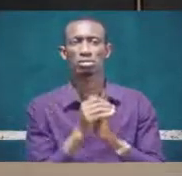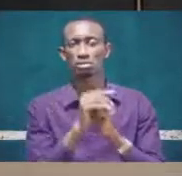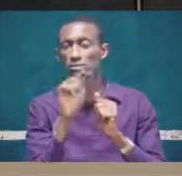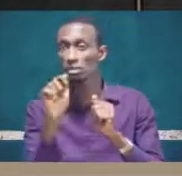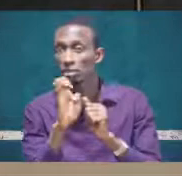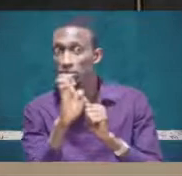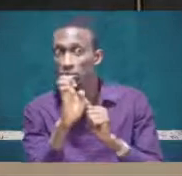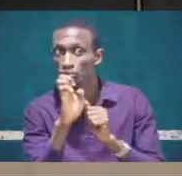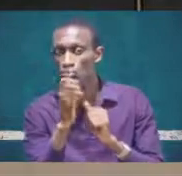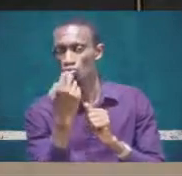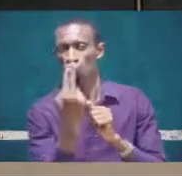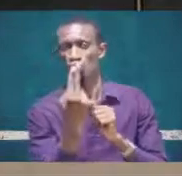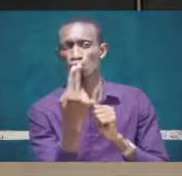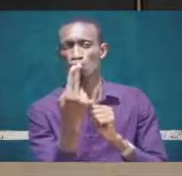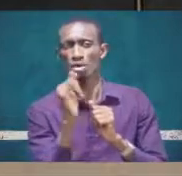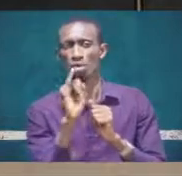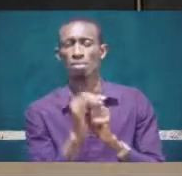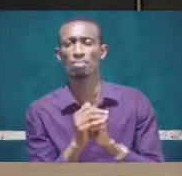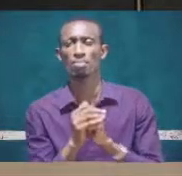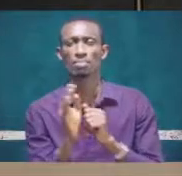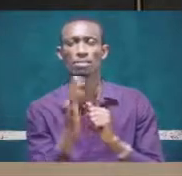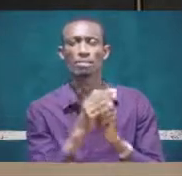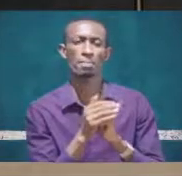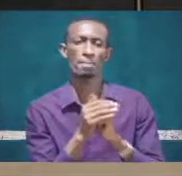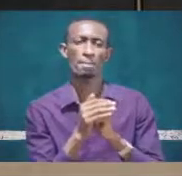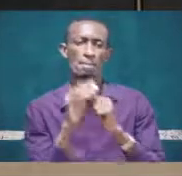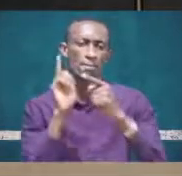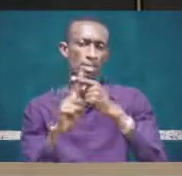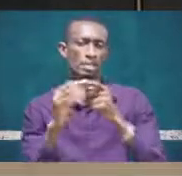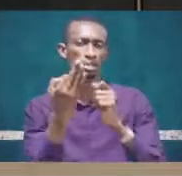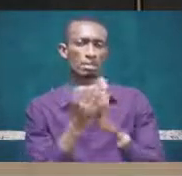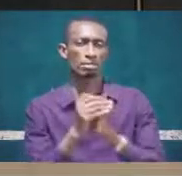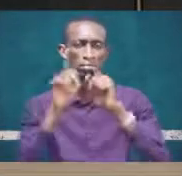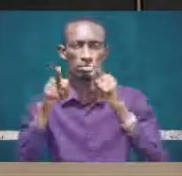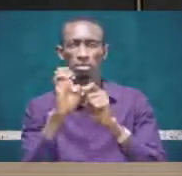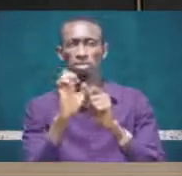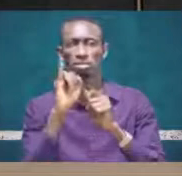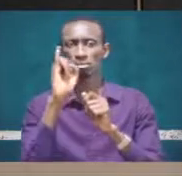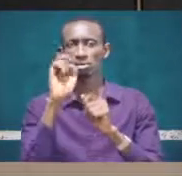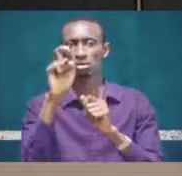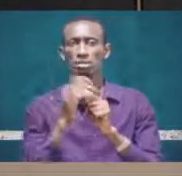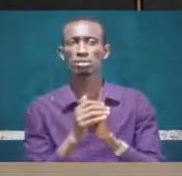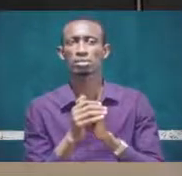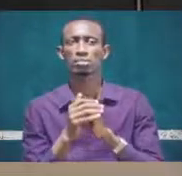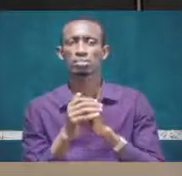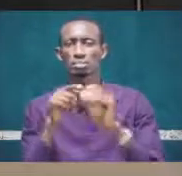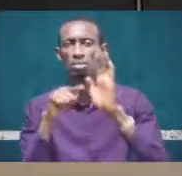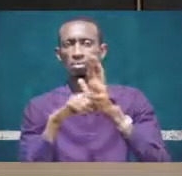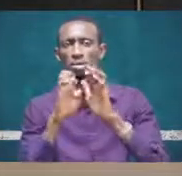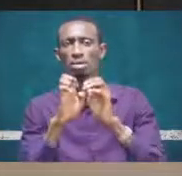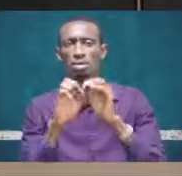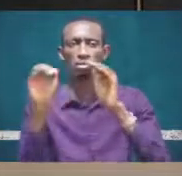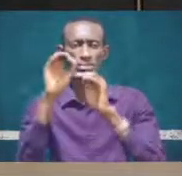3 e power I x minus e power negative I x divided by 2I.